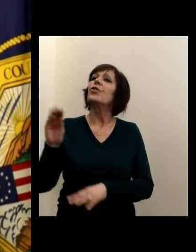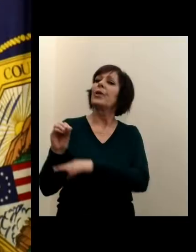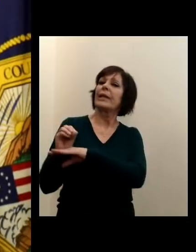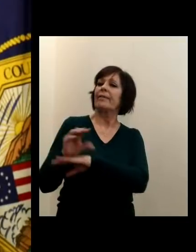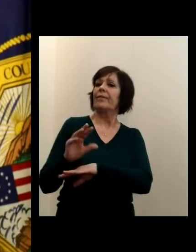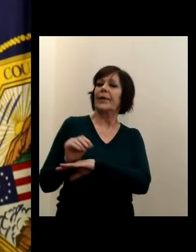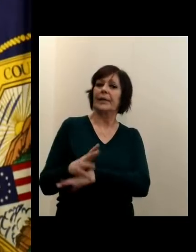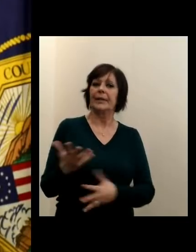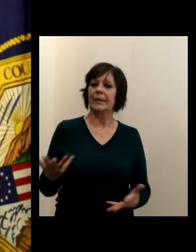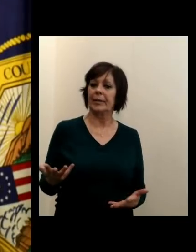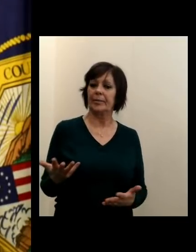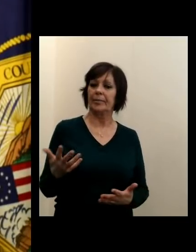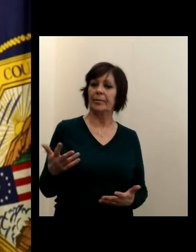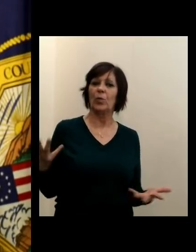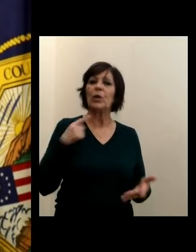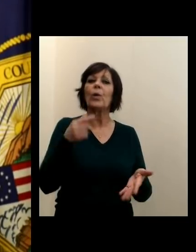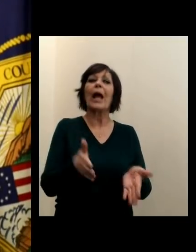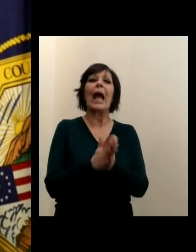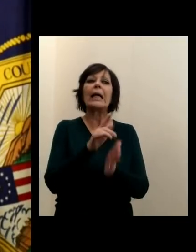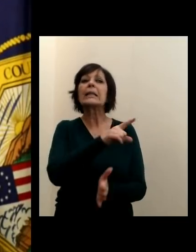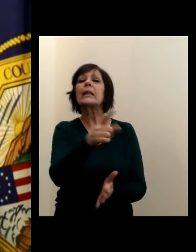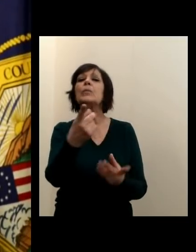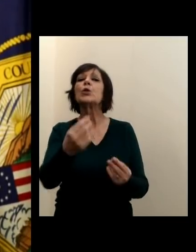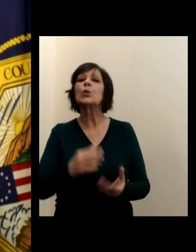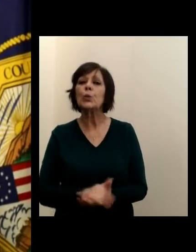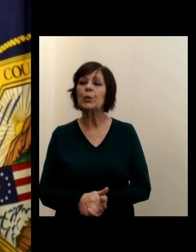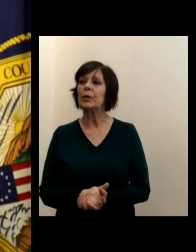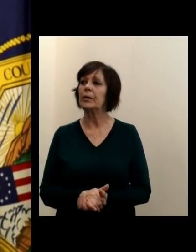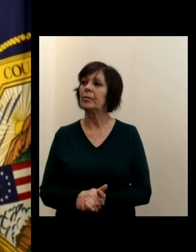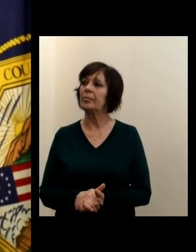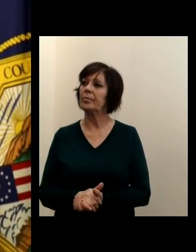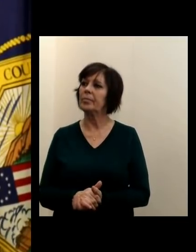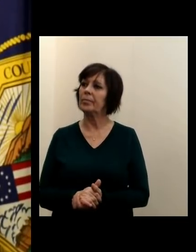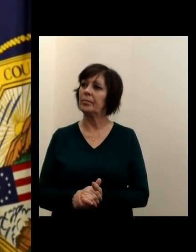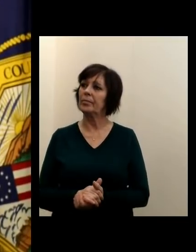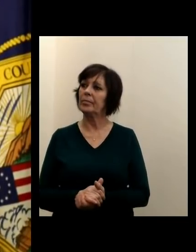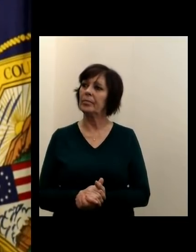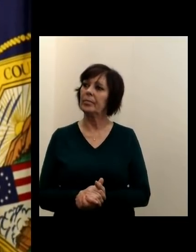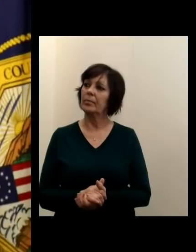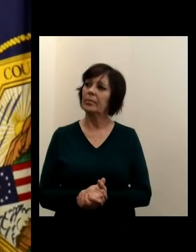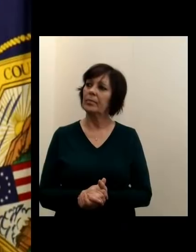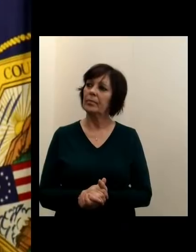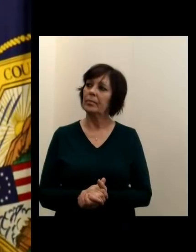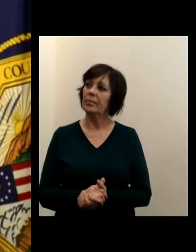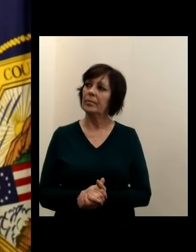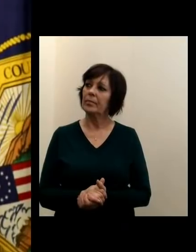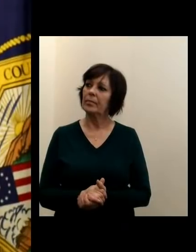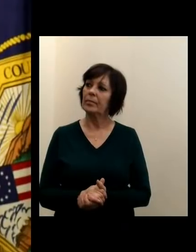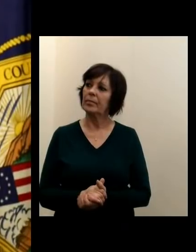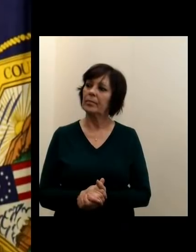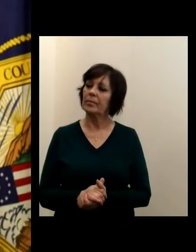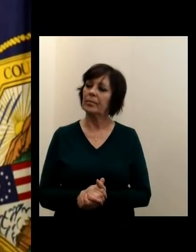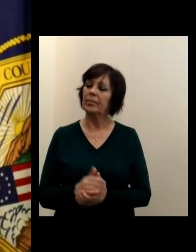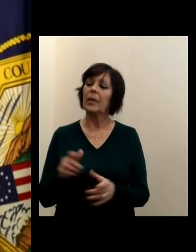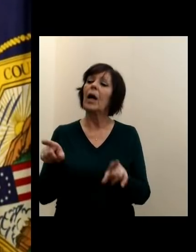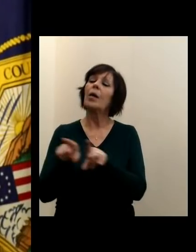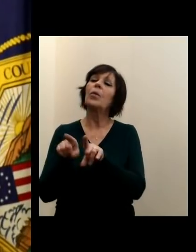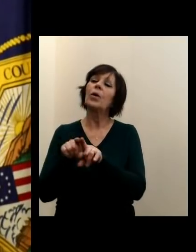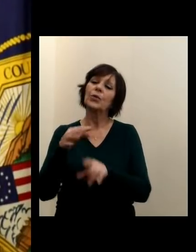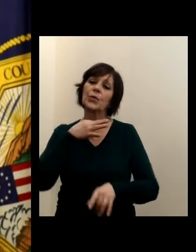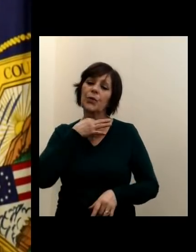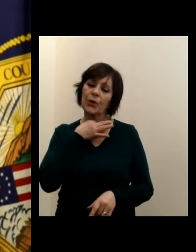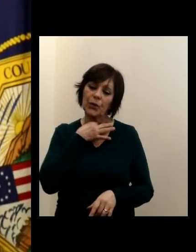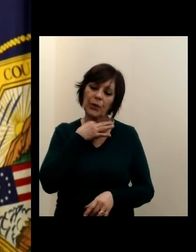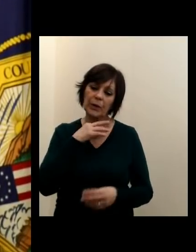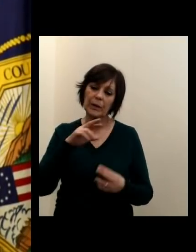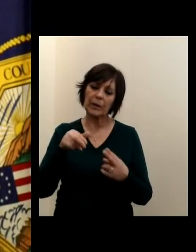asking them to do at this point, given that they're eligible but can't seem to get a hold of any? I'm also curious as to